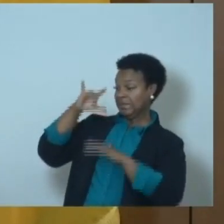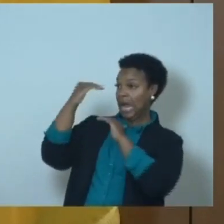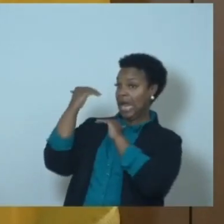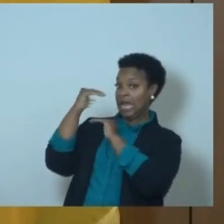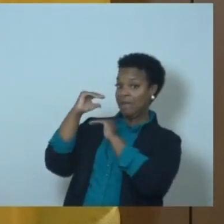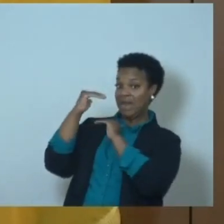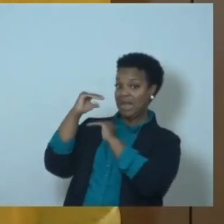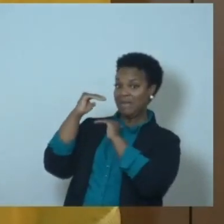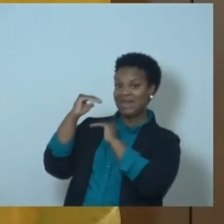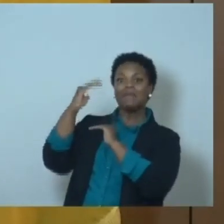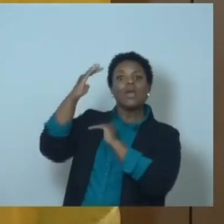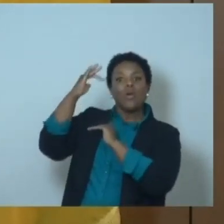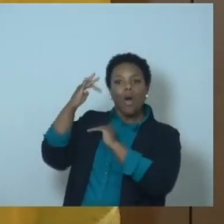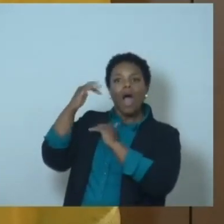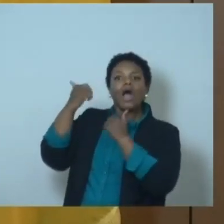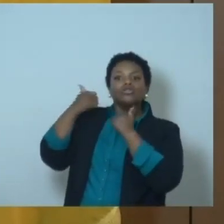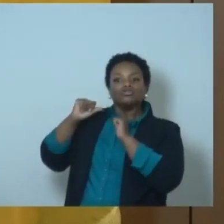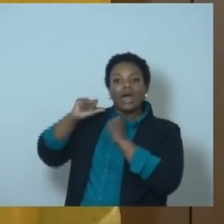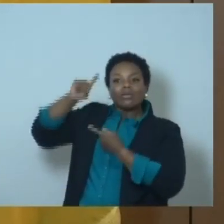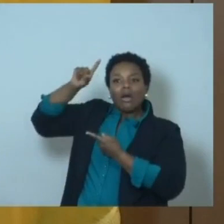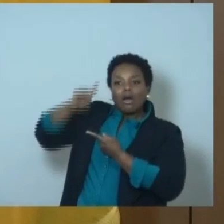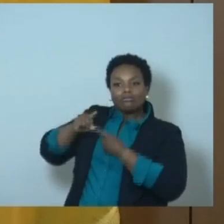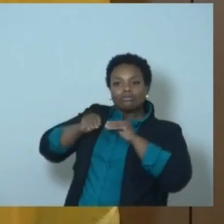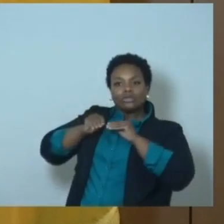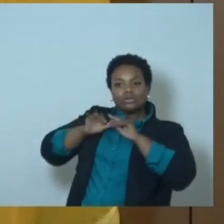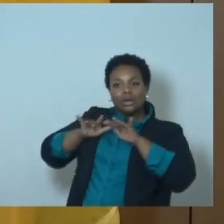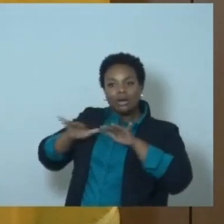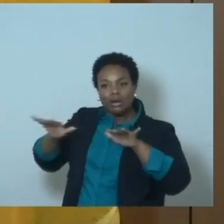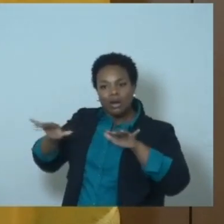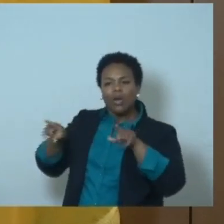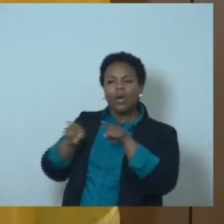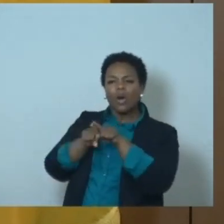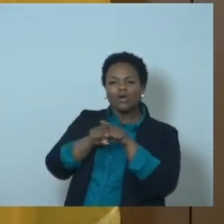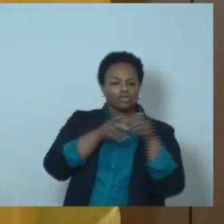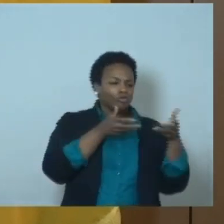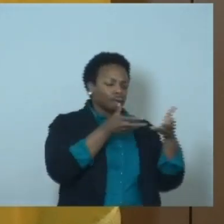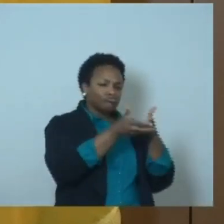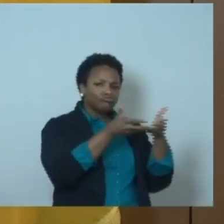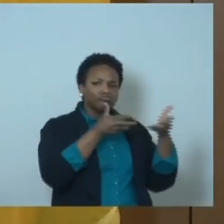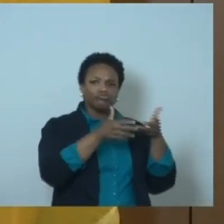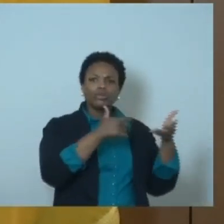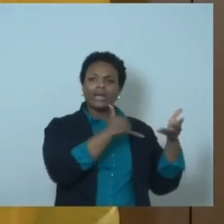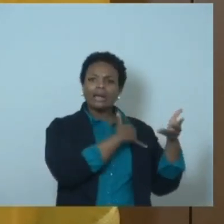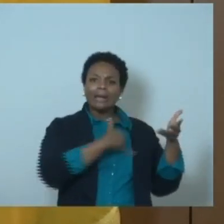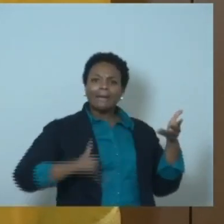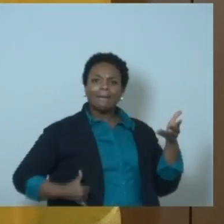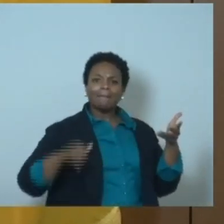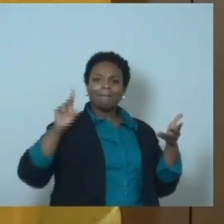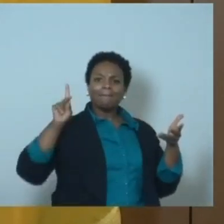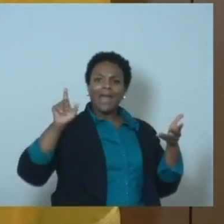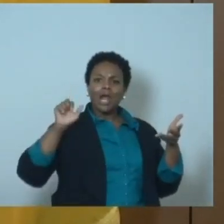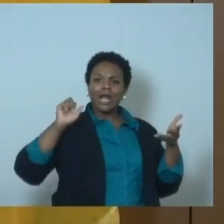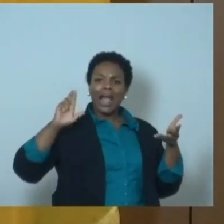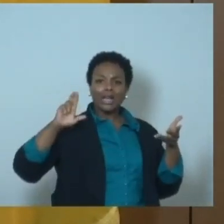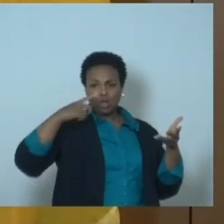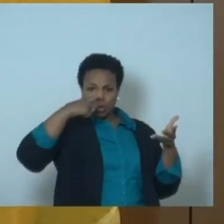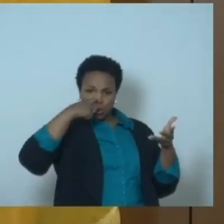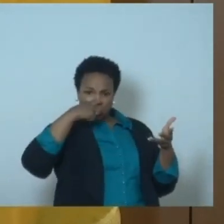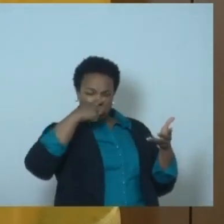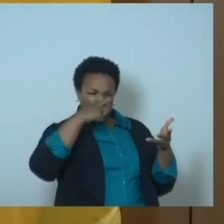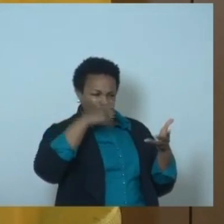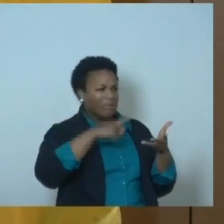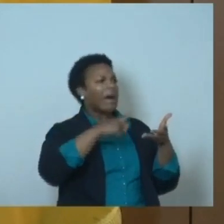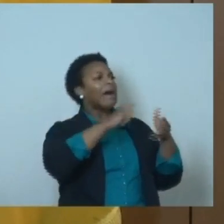of COVID-19. Worked with Mayor Keller to think about ways to minimize air traffic coming into the airport, and it's a